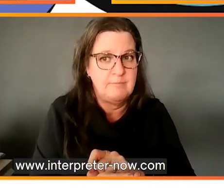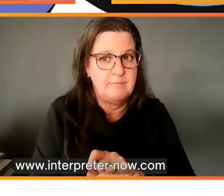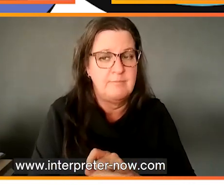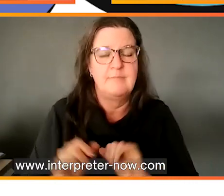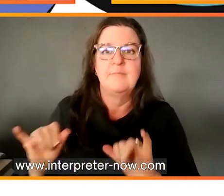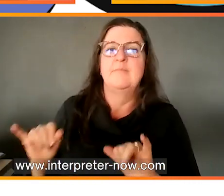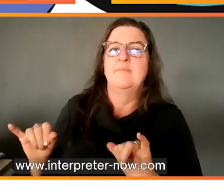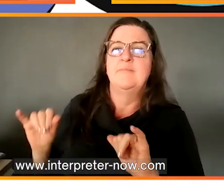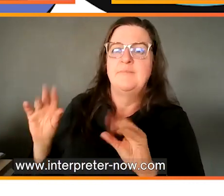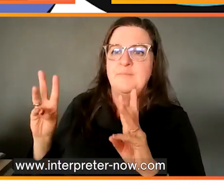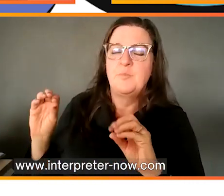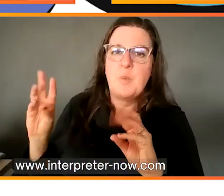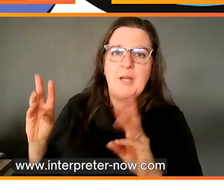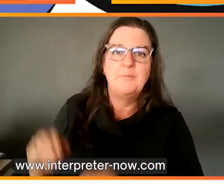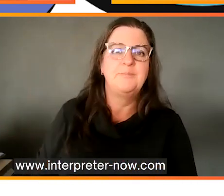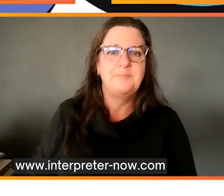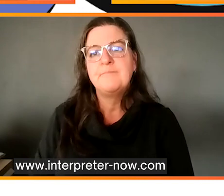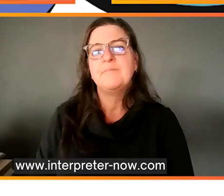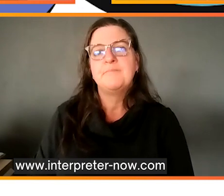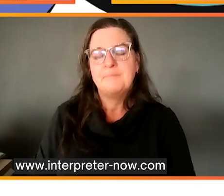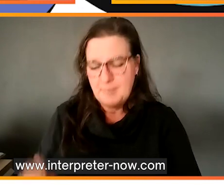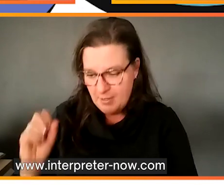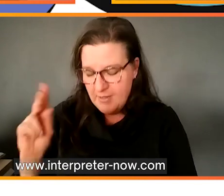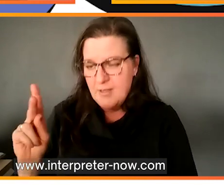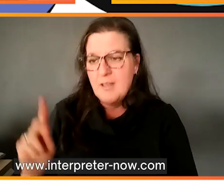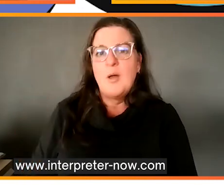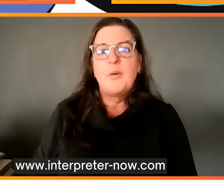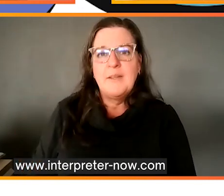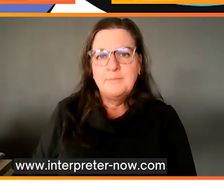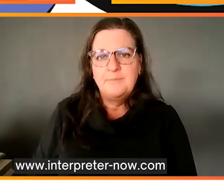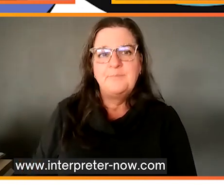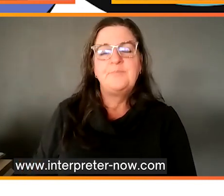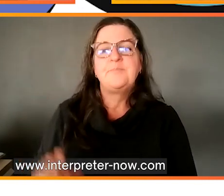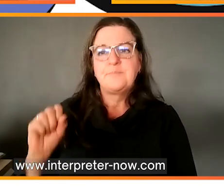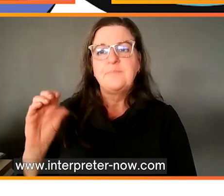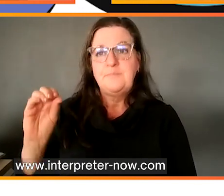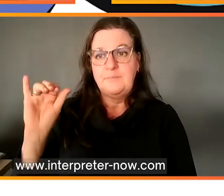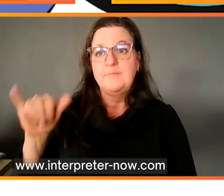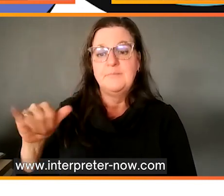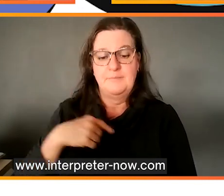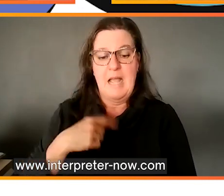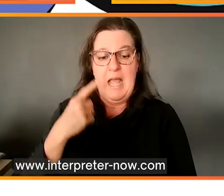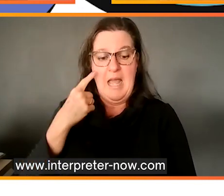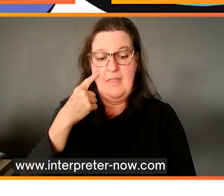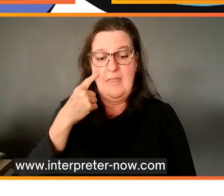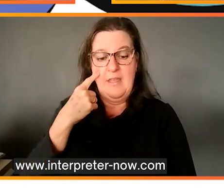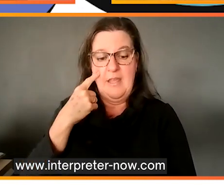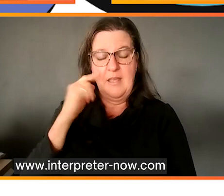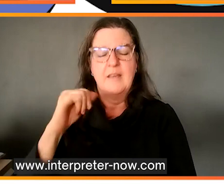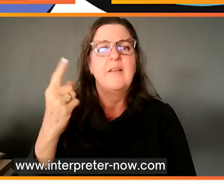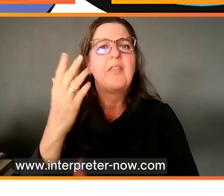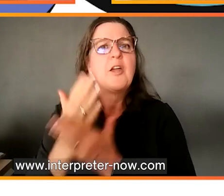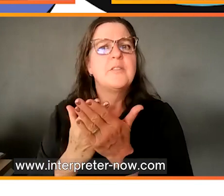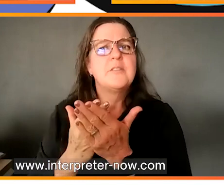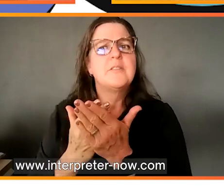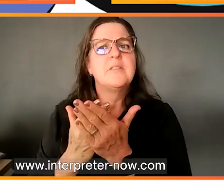make a change. Wow. Okay. So that I think is there's some